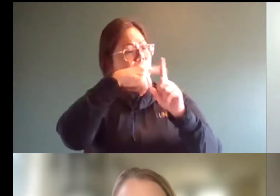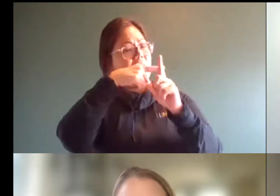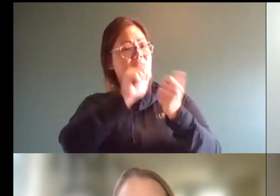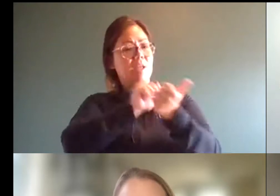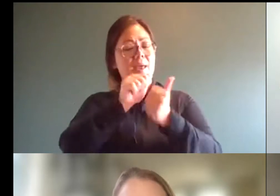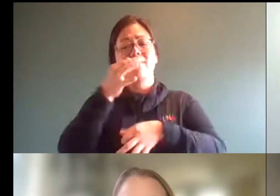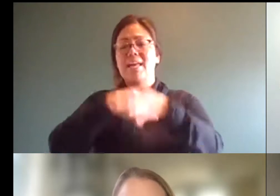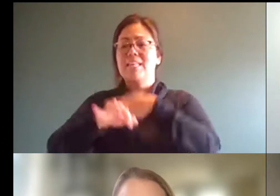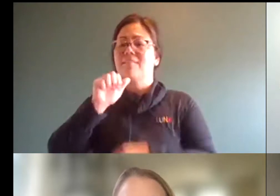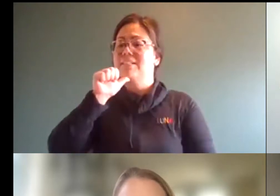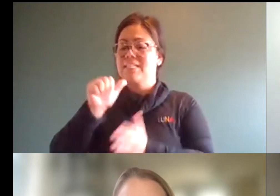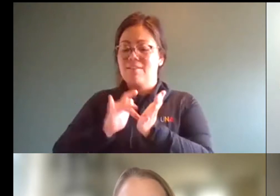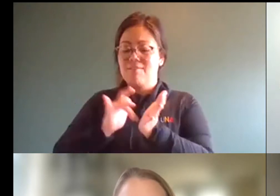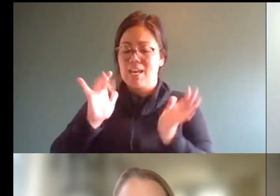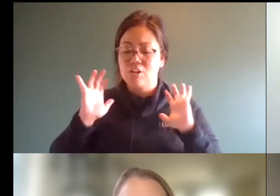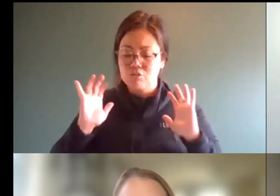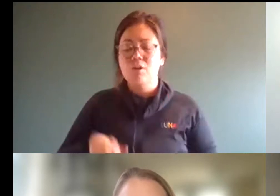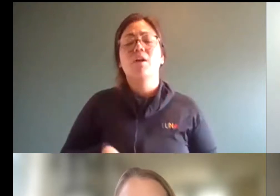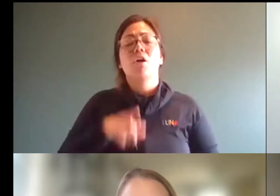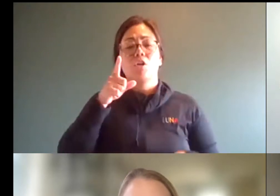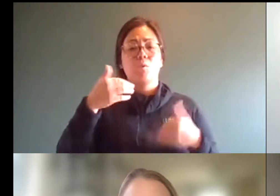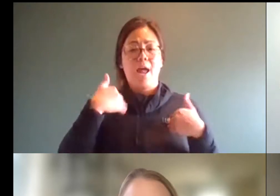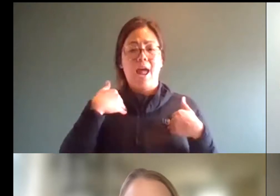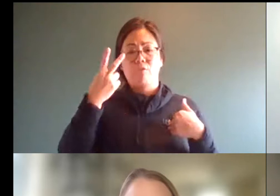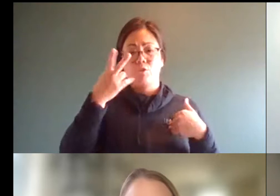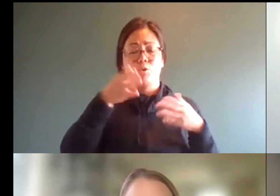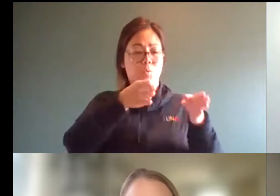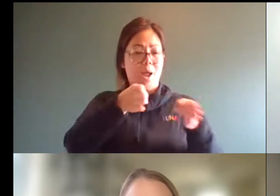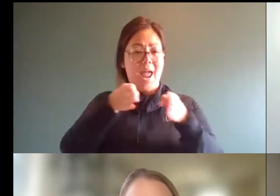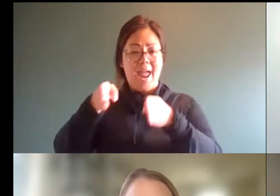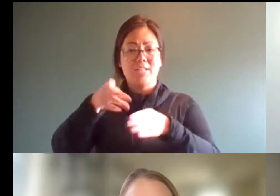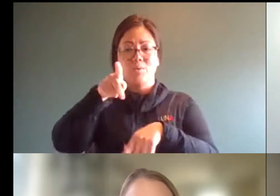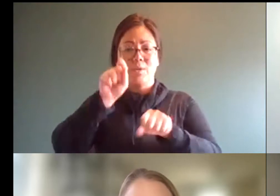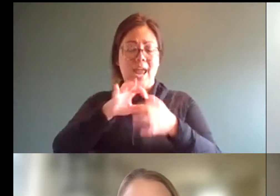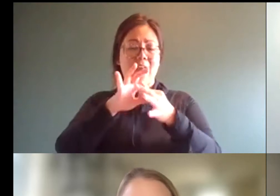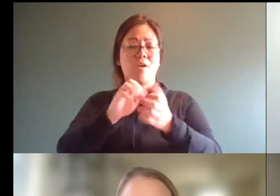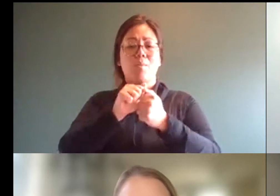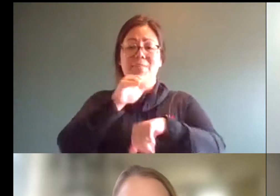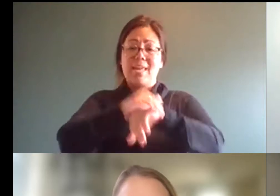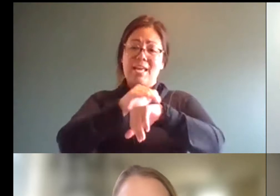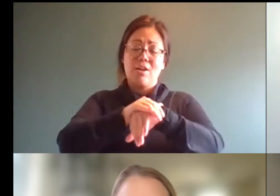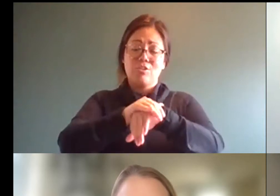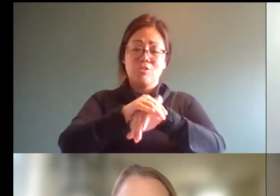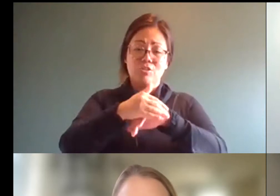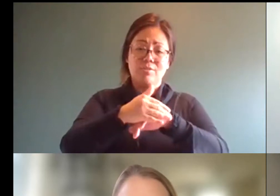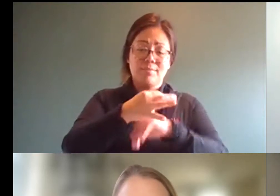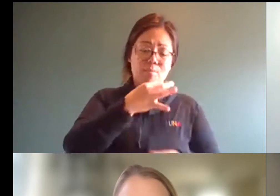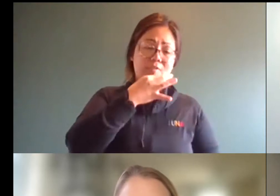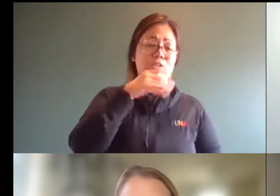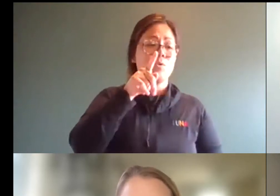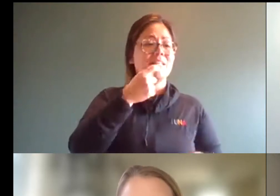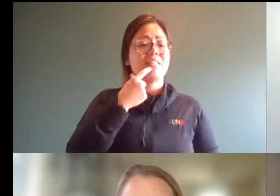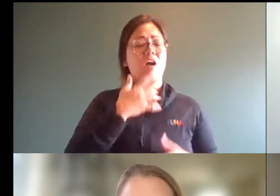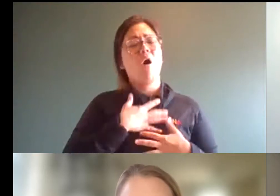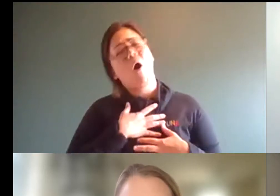a disadvantage. You have two paths that you can take when it comes to English and English proficiency. You can say, woe is